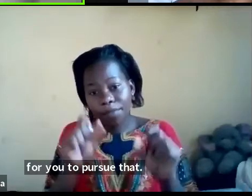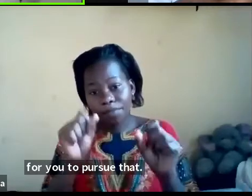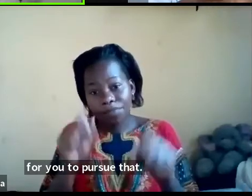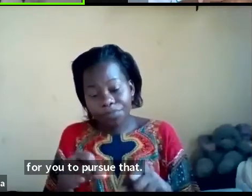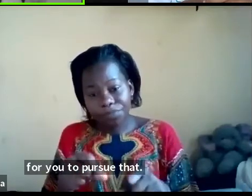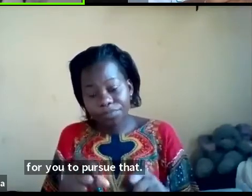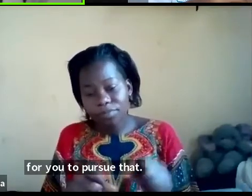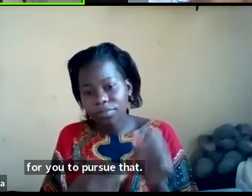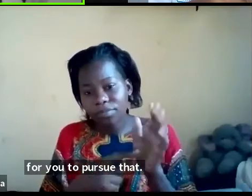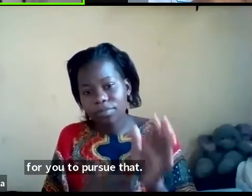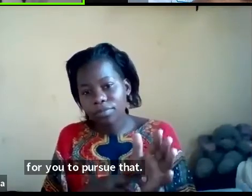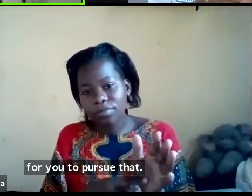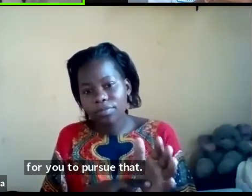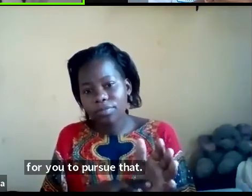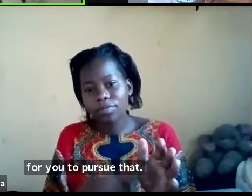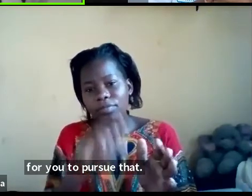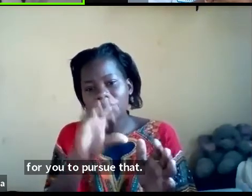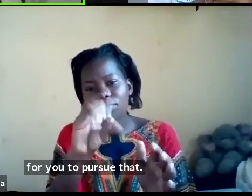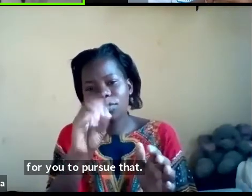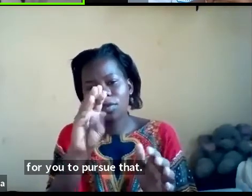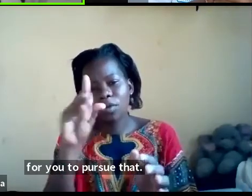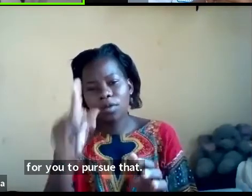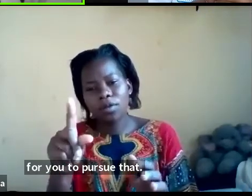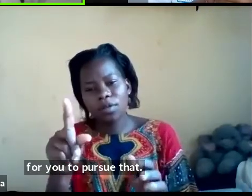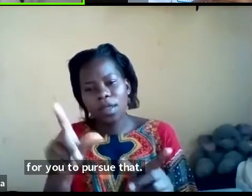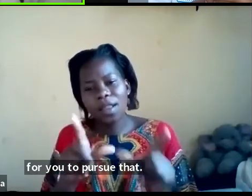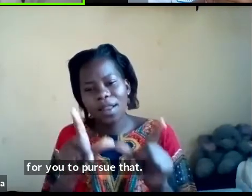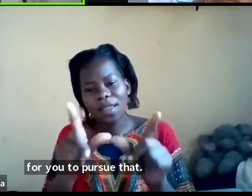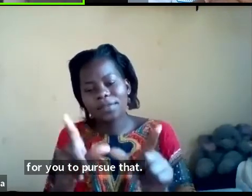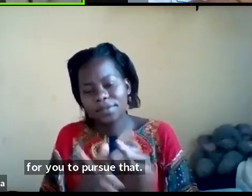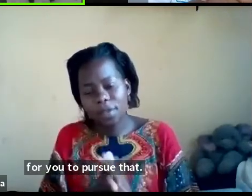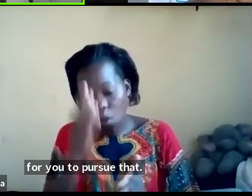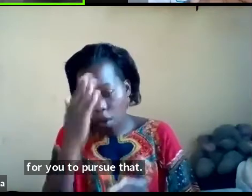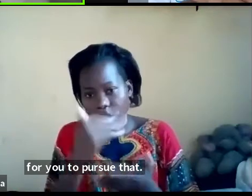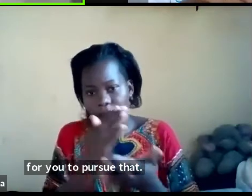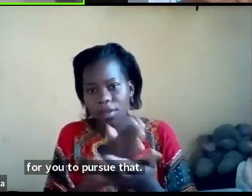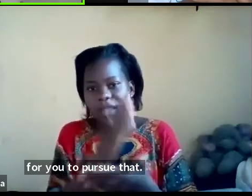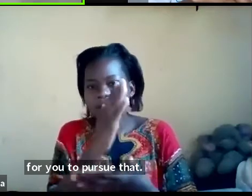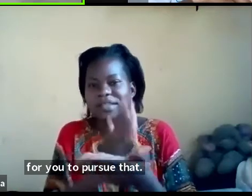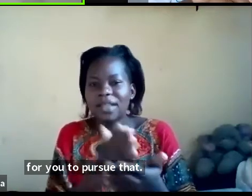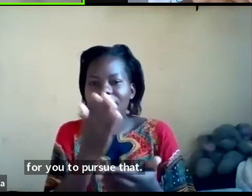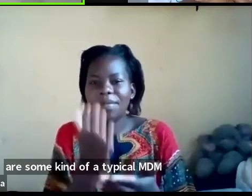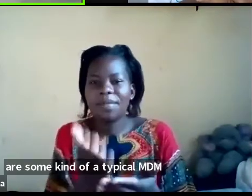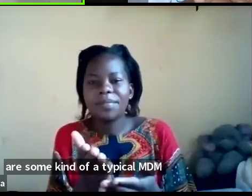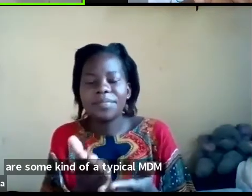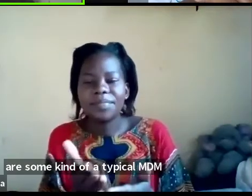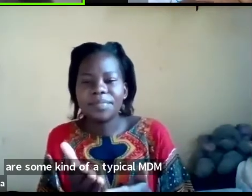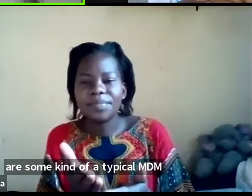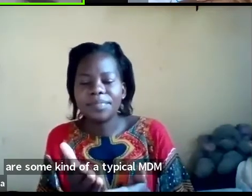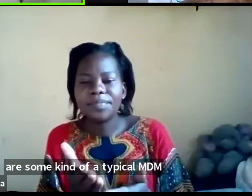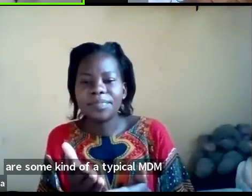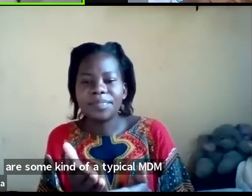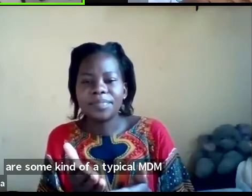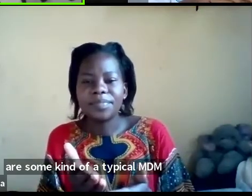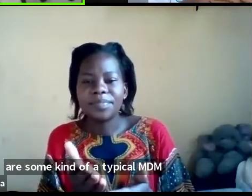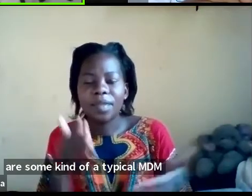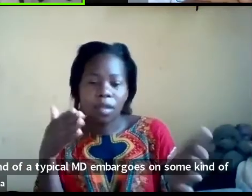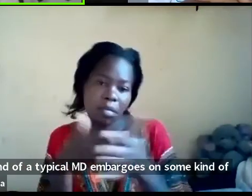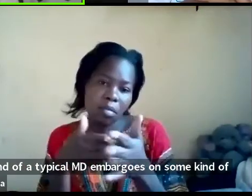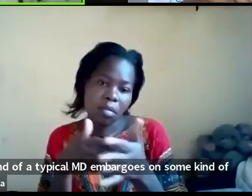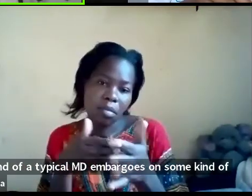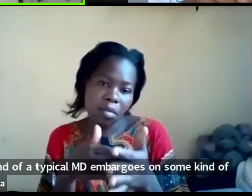cobalt, license, because there are some kind of strategic embargoes on some kind of